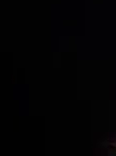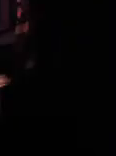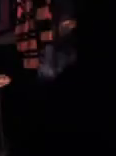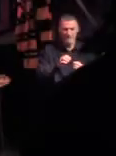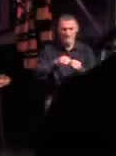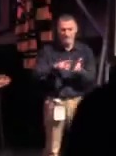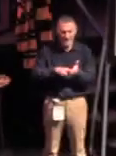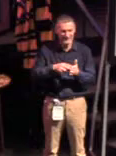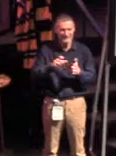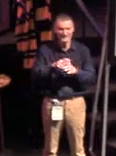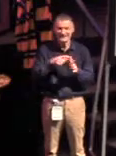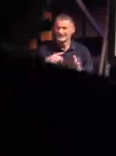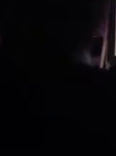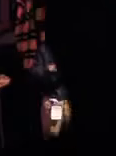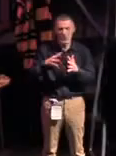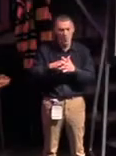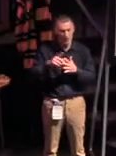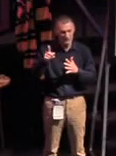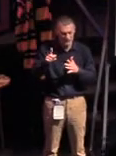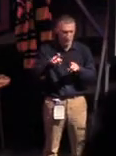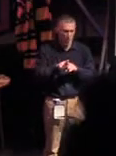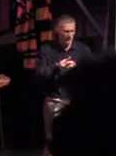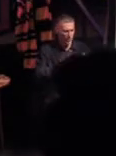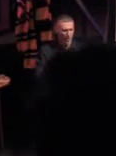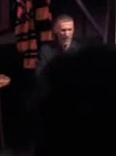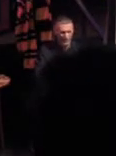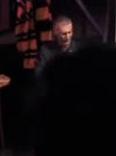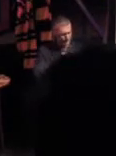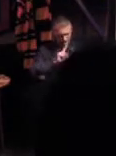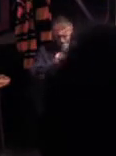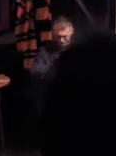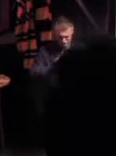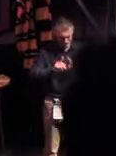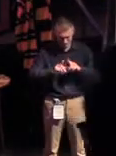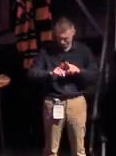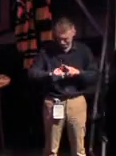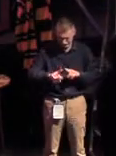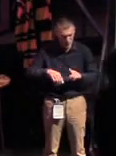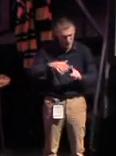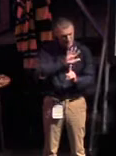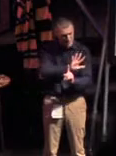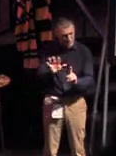Ben Pugh, Dan Watts, Becca Aspin, Laura Andrew, and the many, many other people who work behind